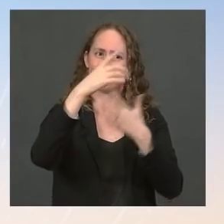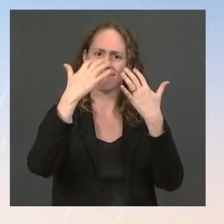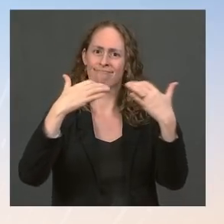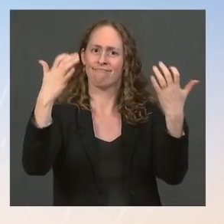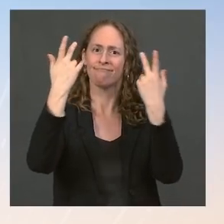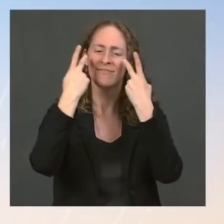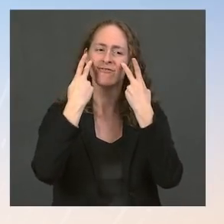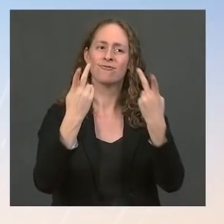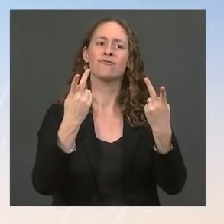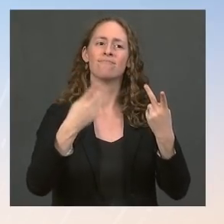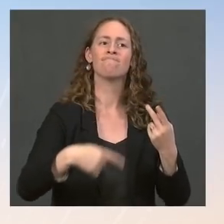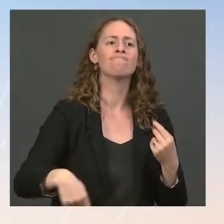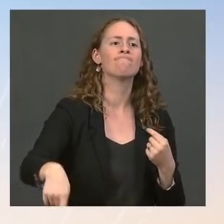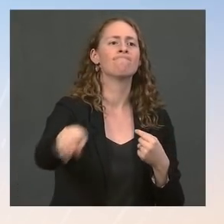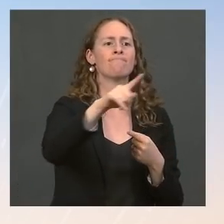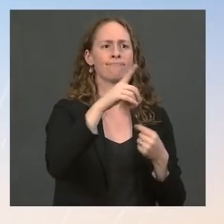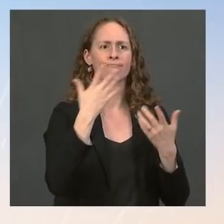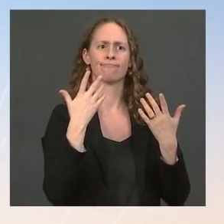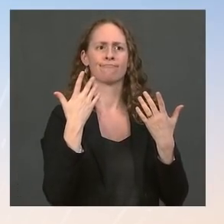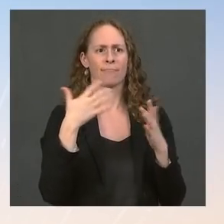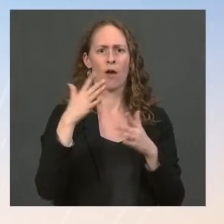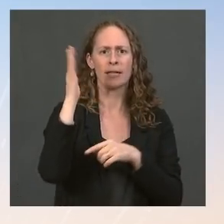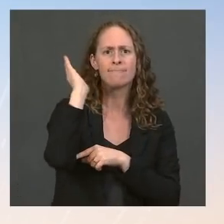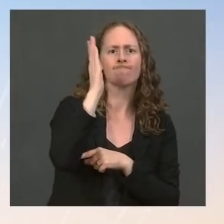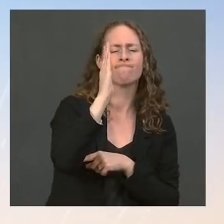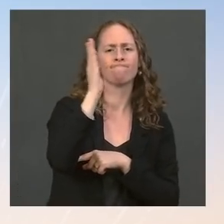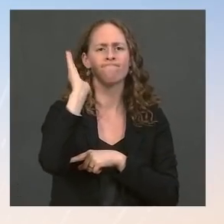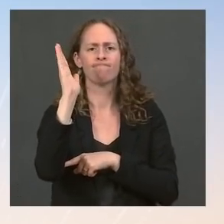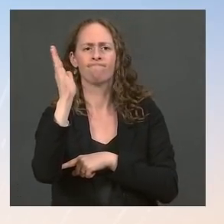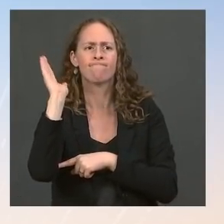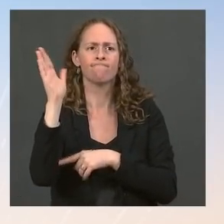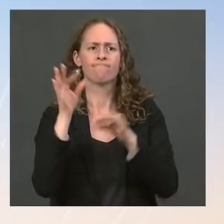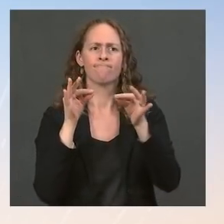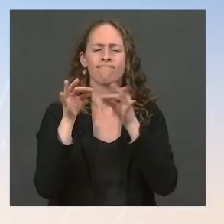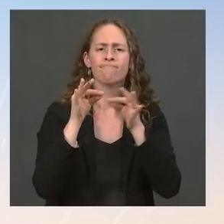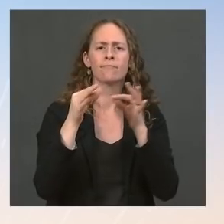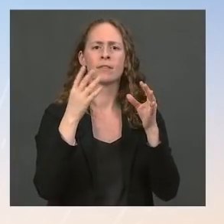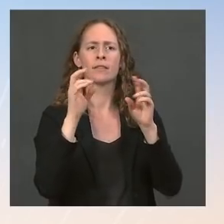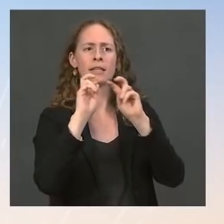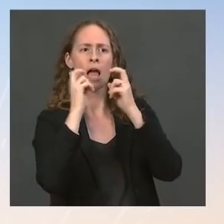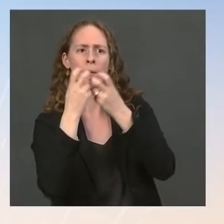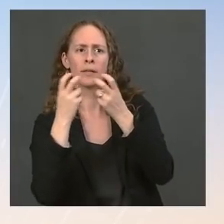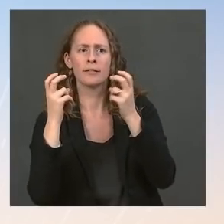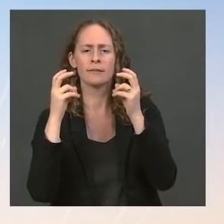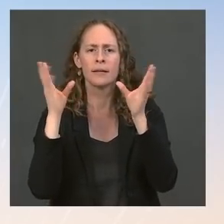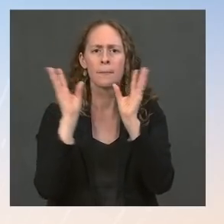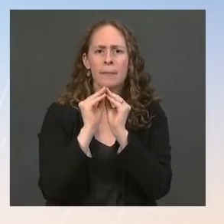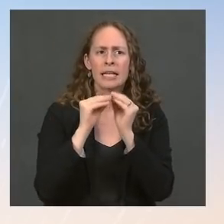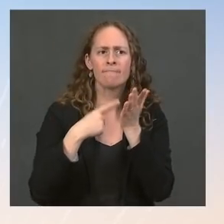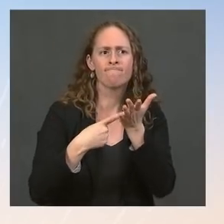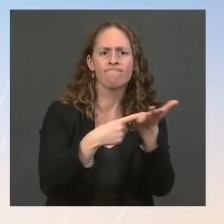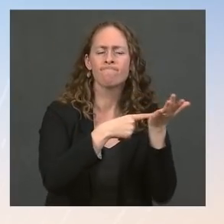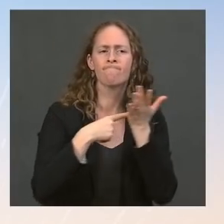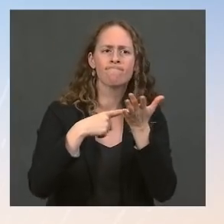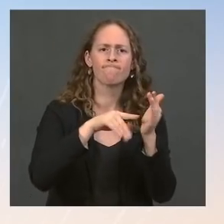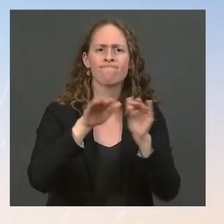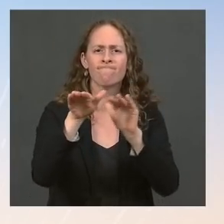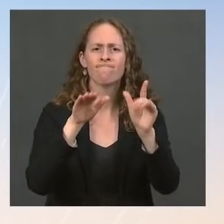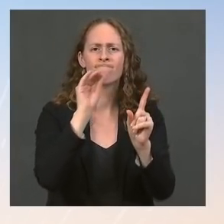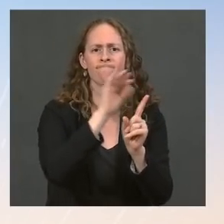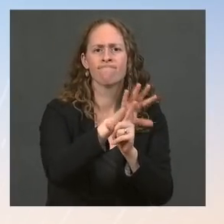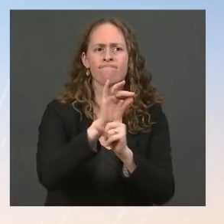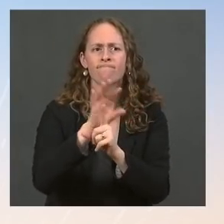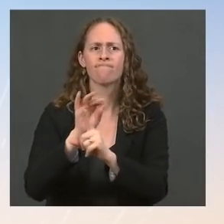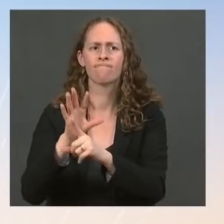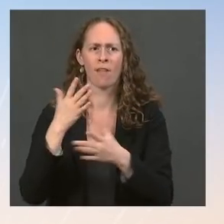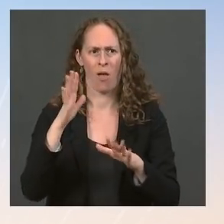spoken about it dozens of times publicly. We've sent the cabinet out through the course of August to also make the case. I think what you're going to continue to see for